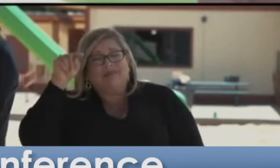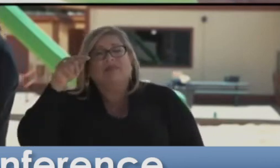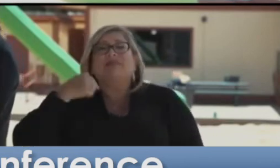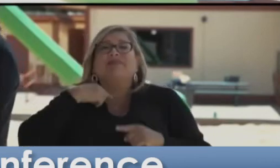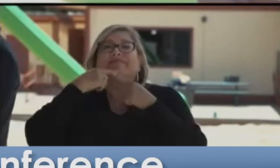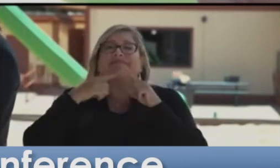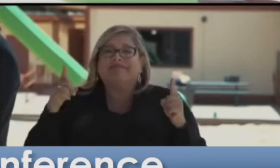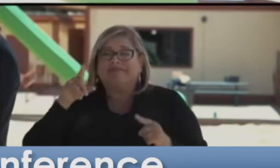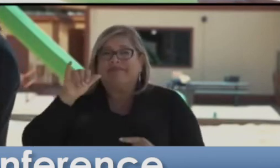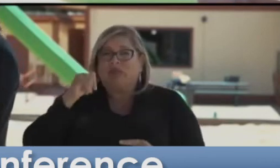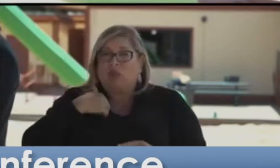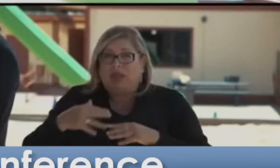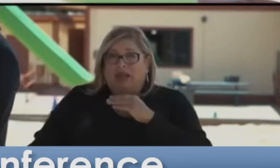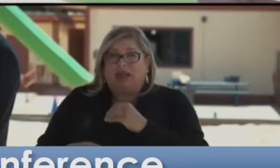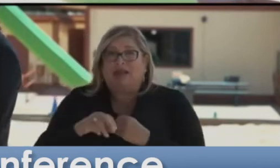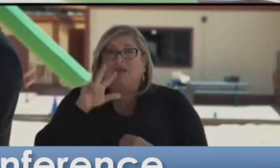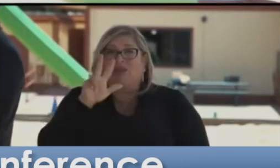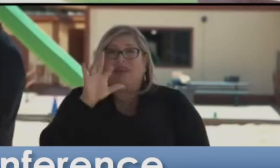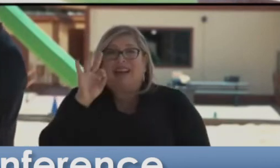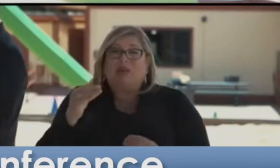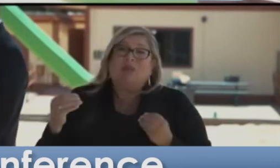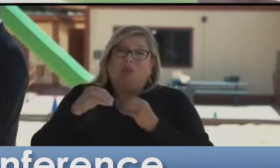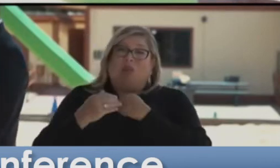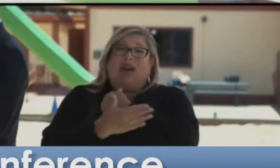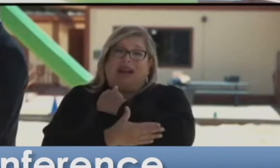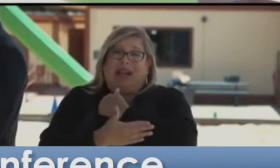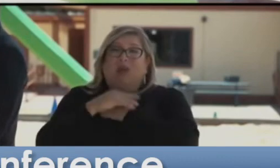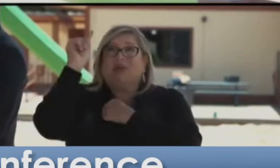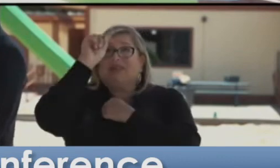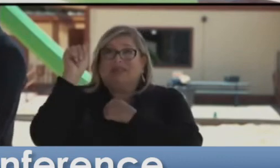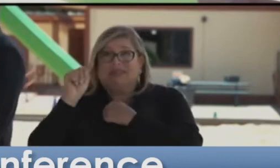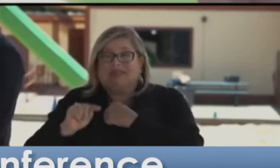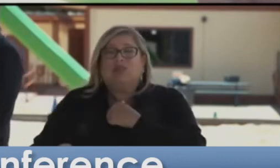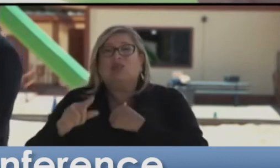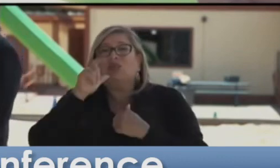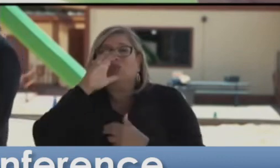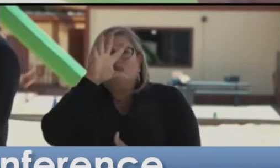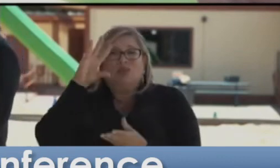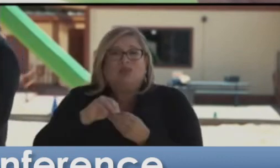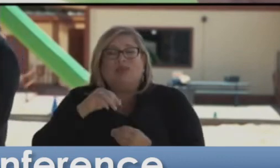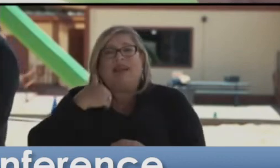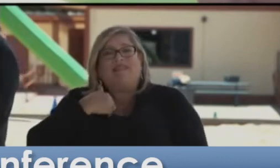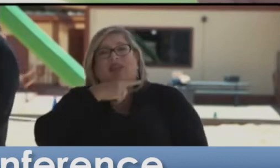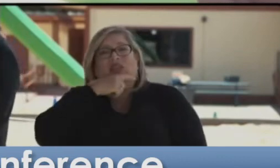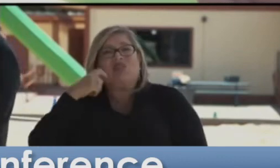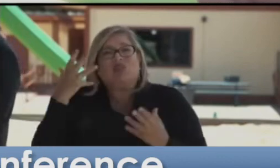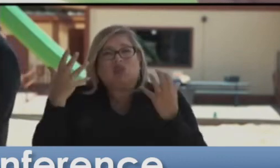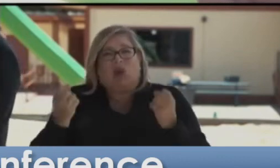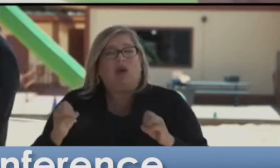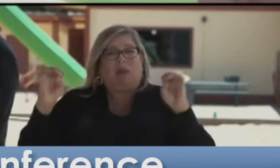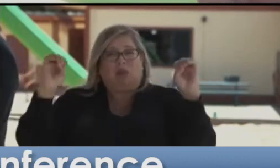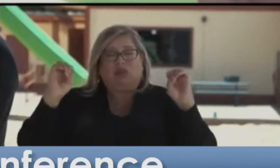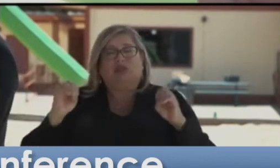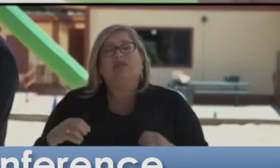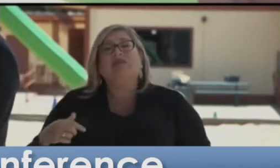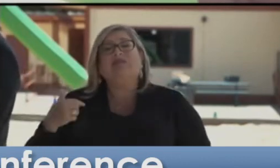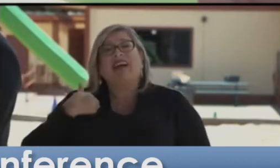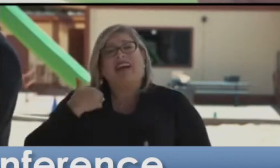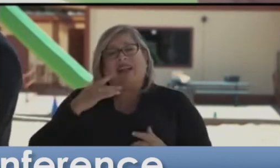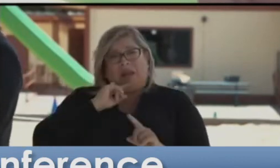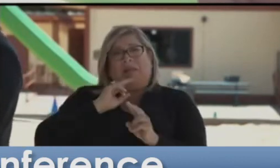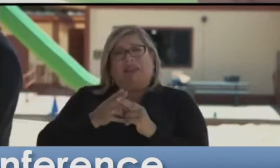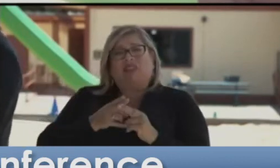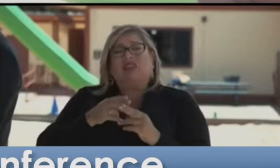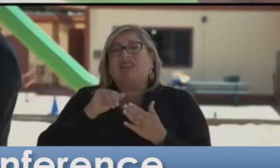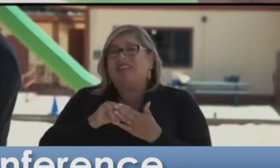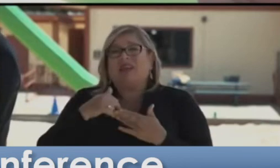added an additional 39 counties to that list, a total now of 41. I made the point that we will flex up as needed, and